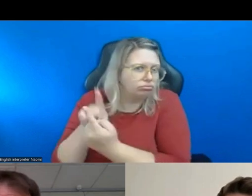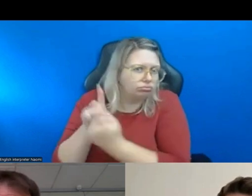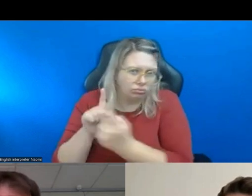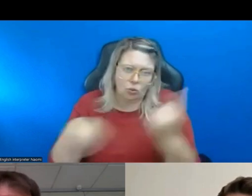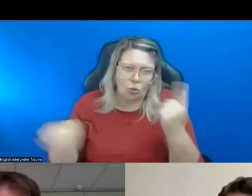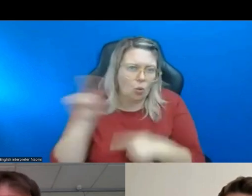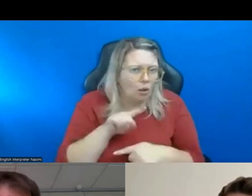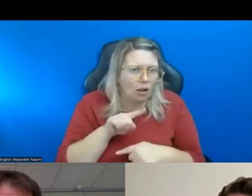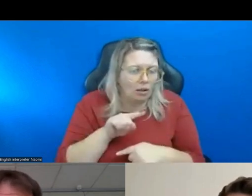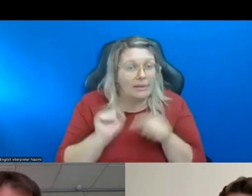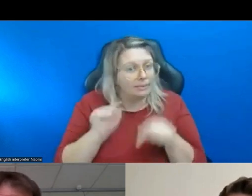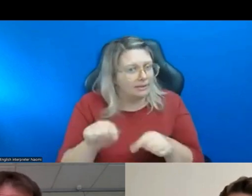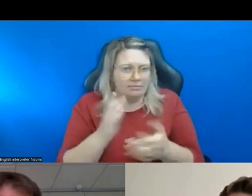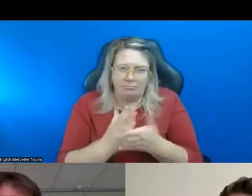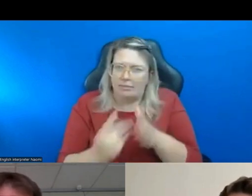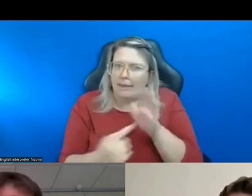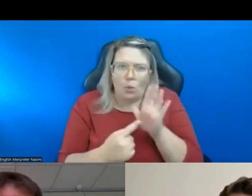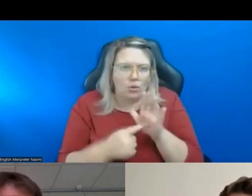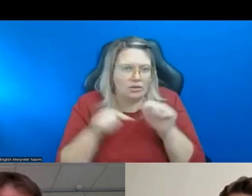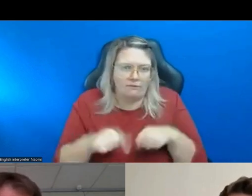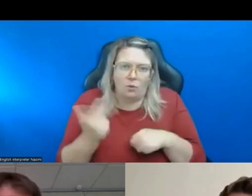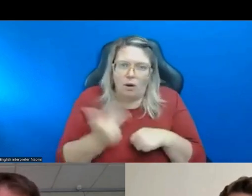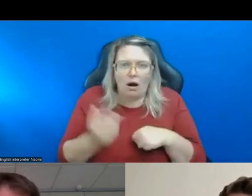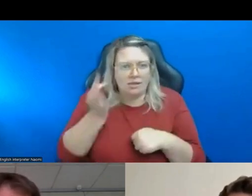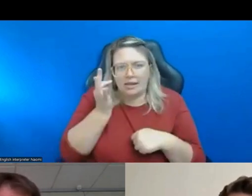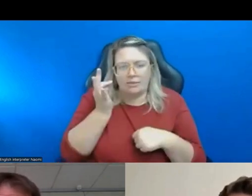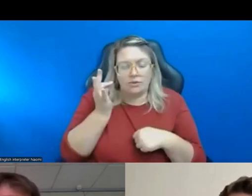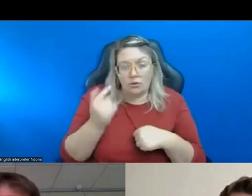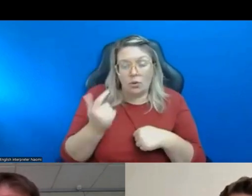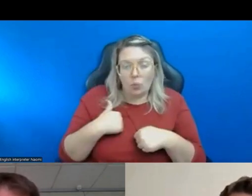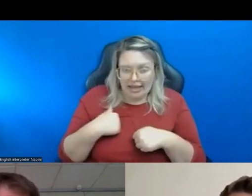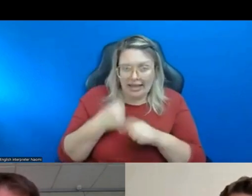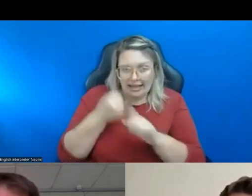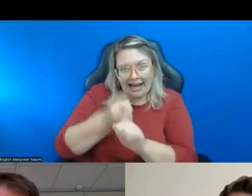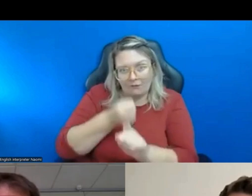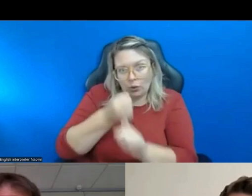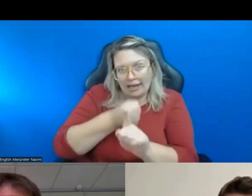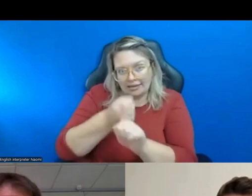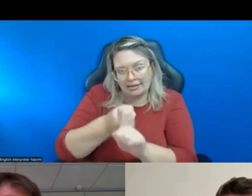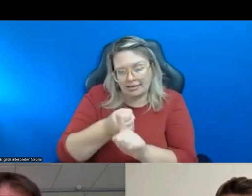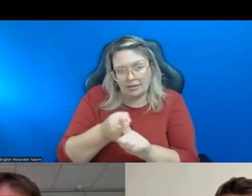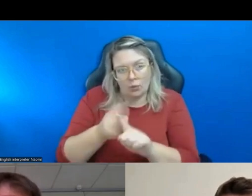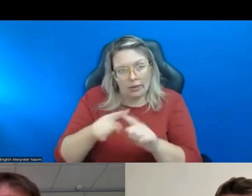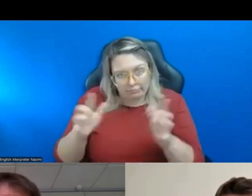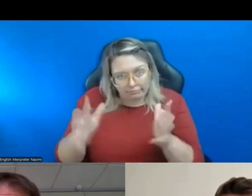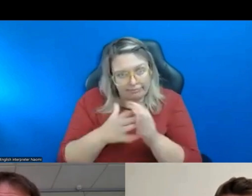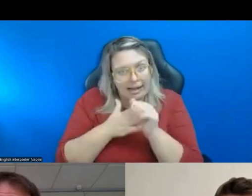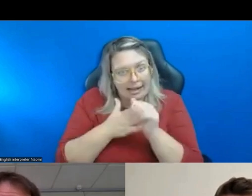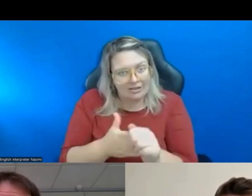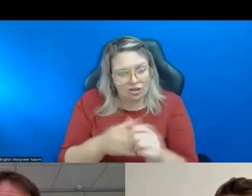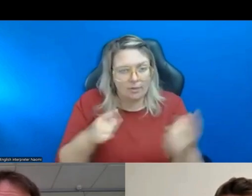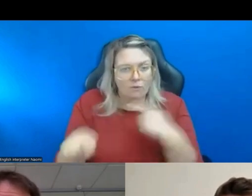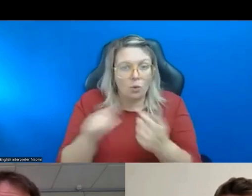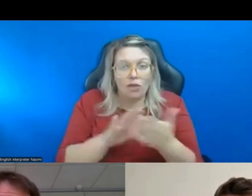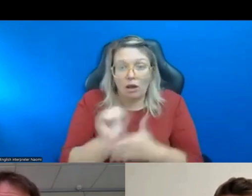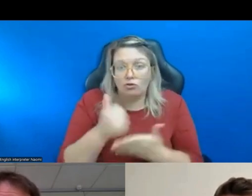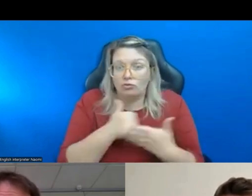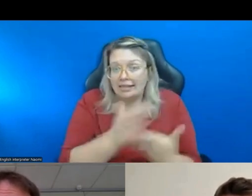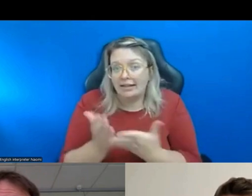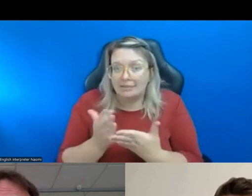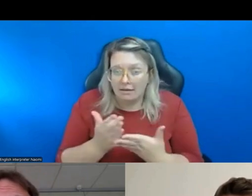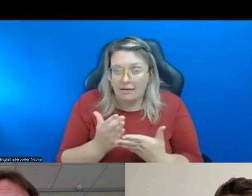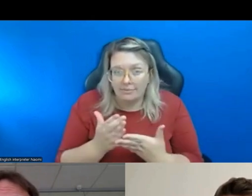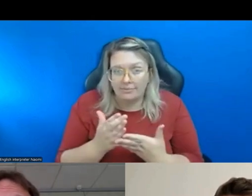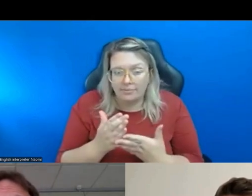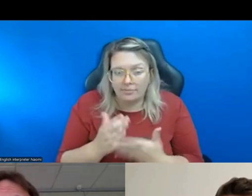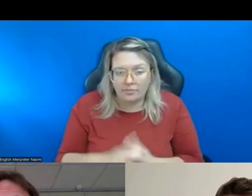that's really a really important role for the Arts Council to advocate for and provide leadership for the cultural sector.